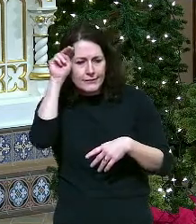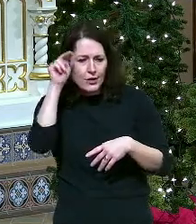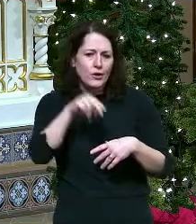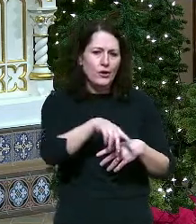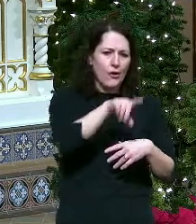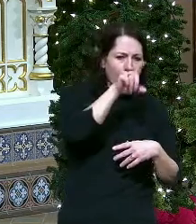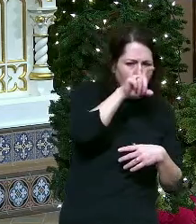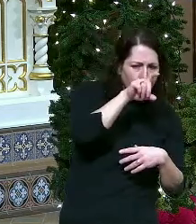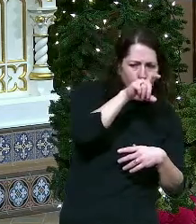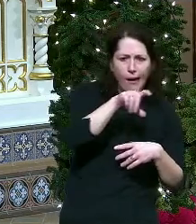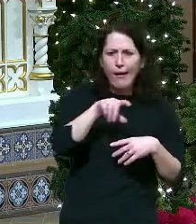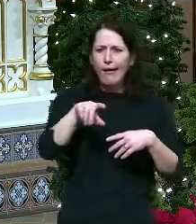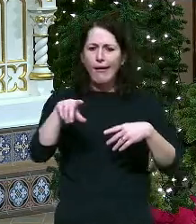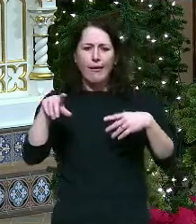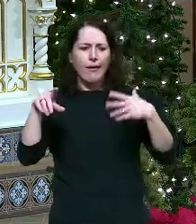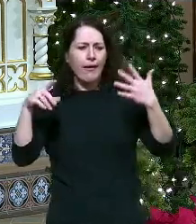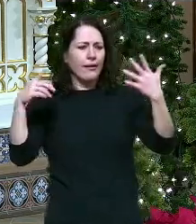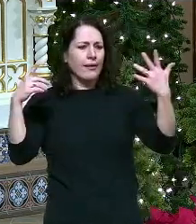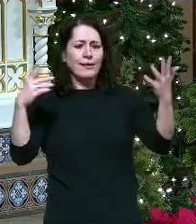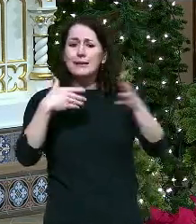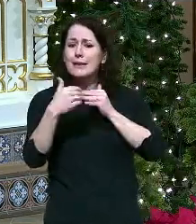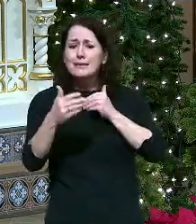or Hawkeye,